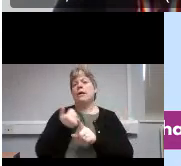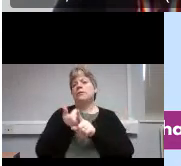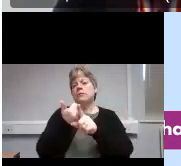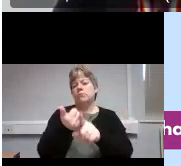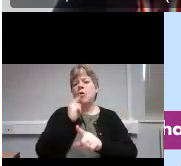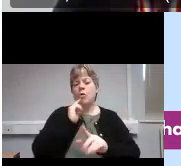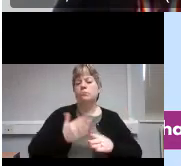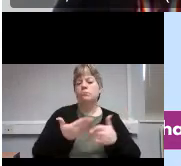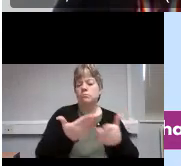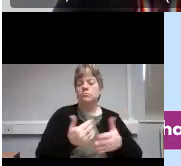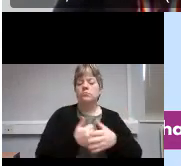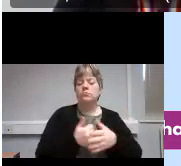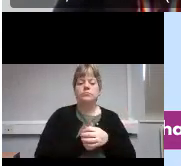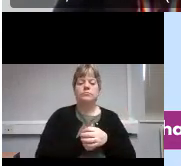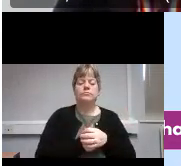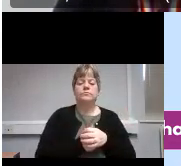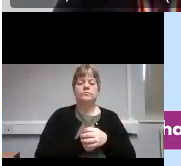provided.